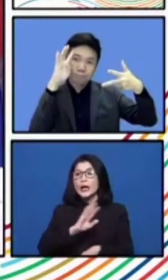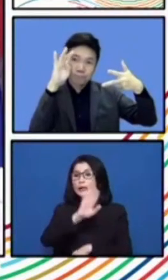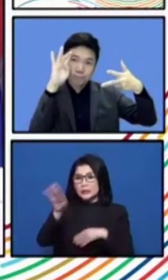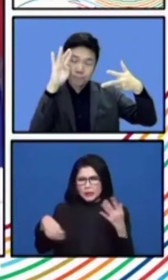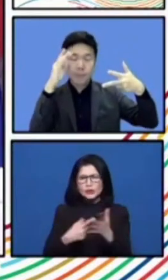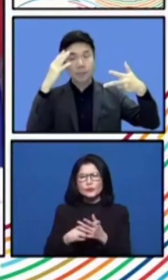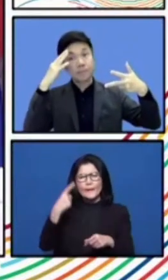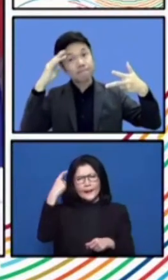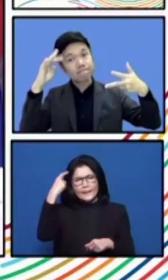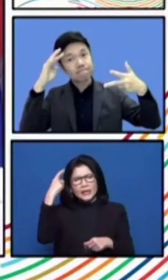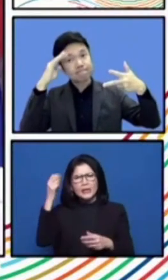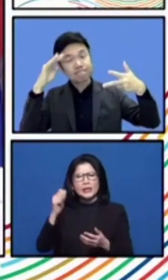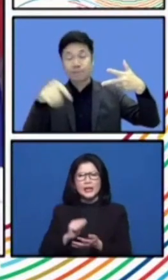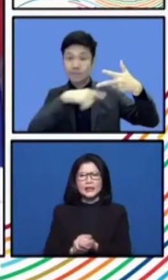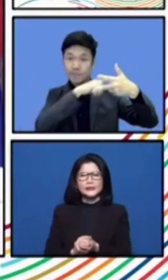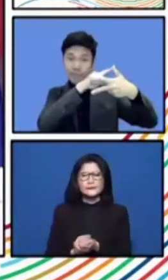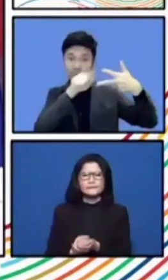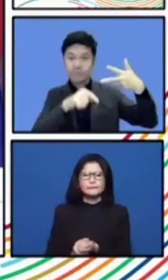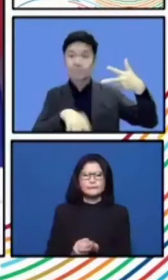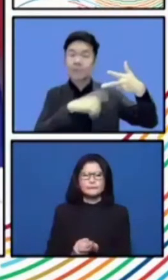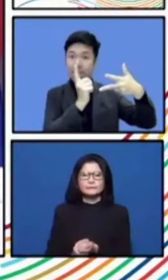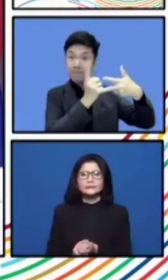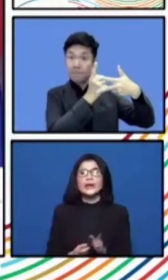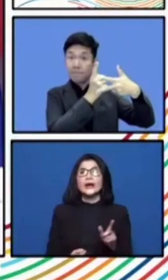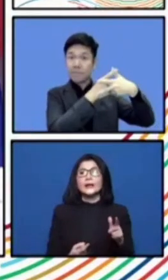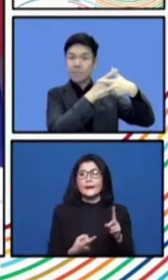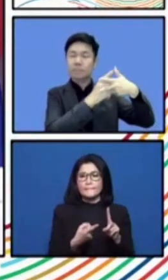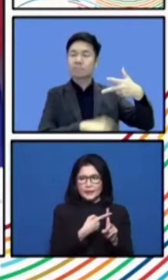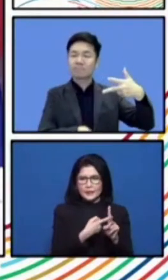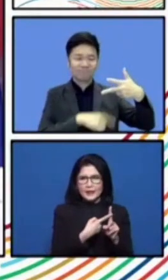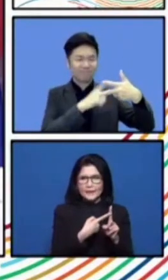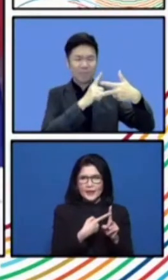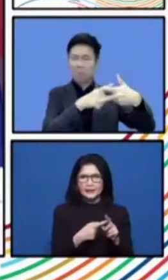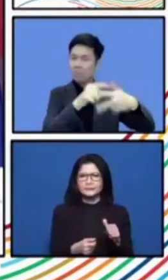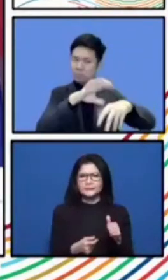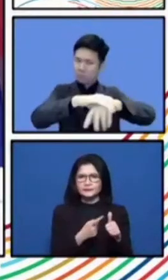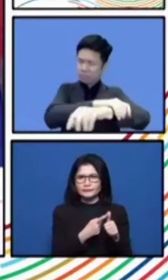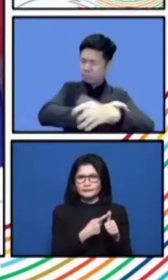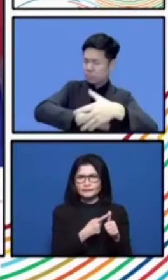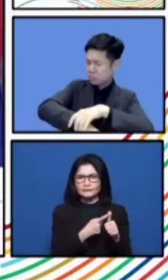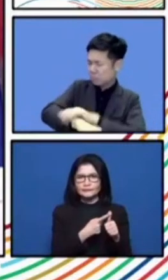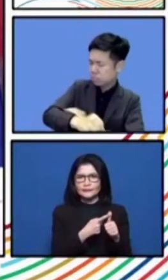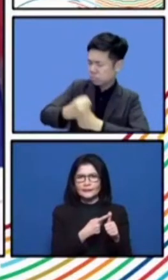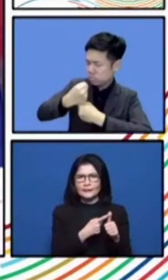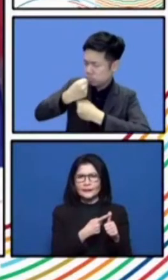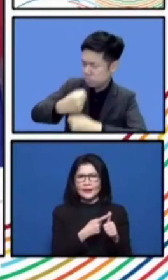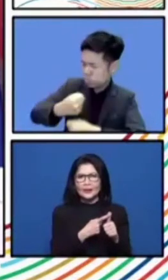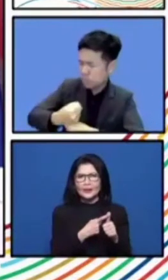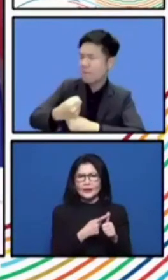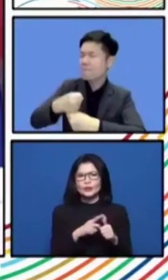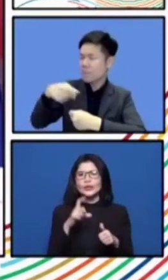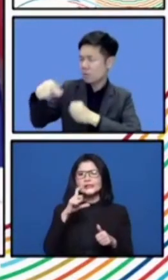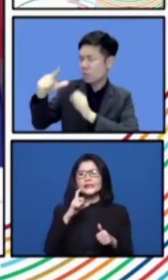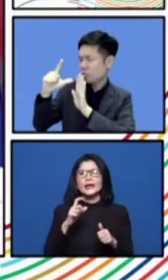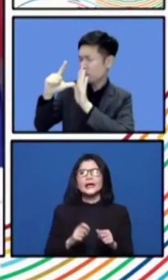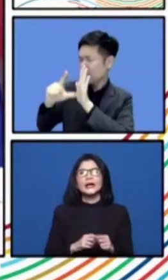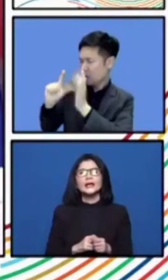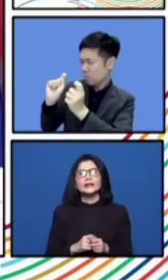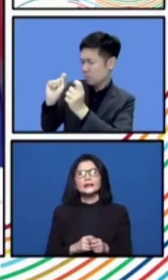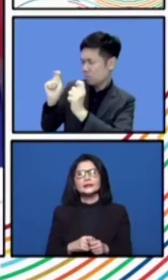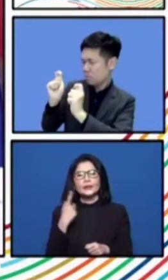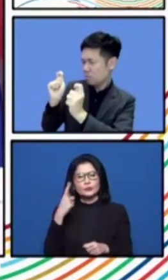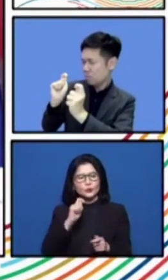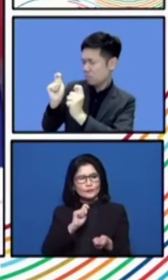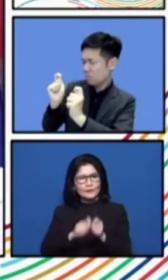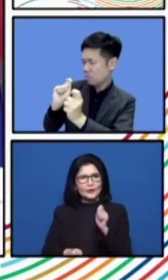first is to take all appropriate measures including legislation in particular to modify or abolish